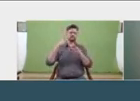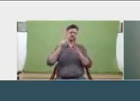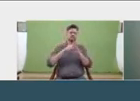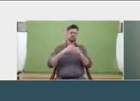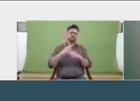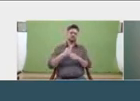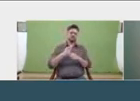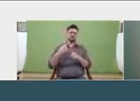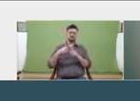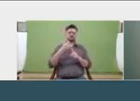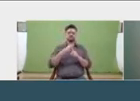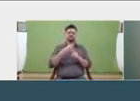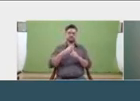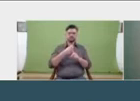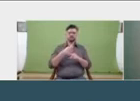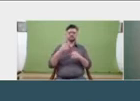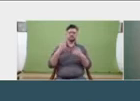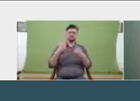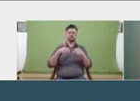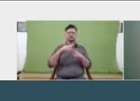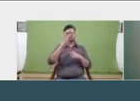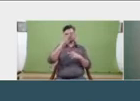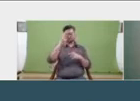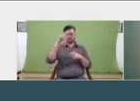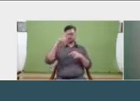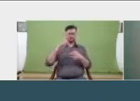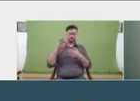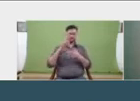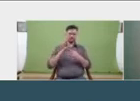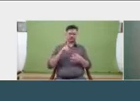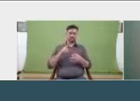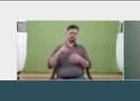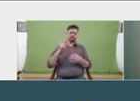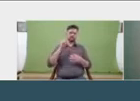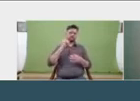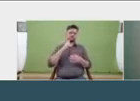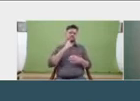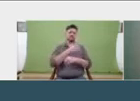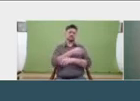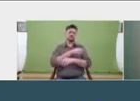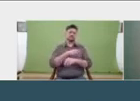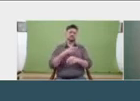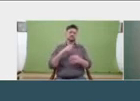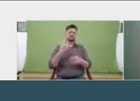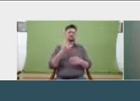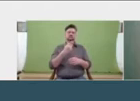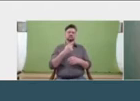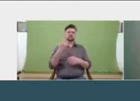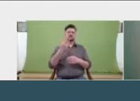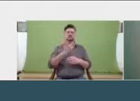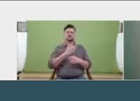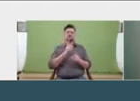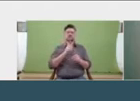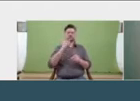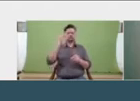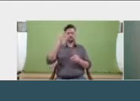is not only about rights but also about knowledge that's very important okay so i hope there is